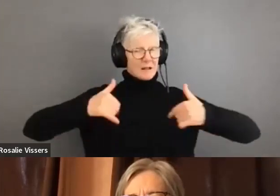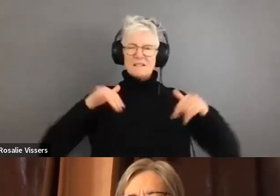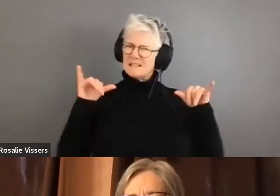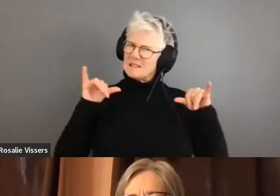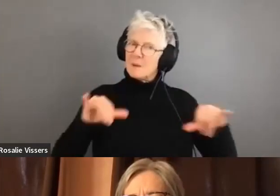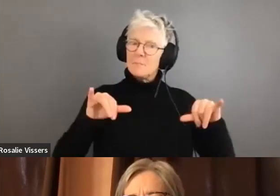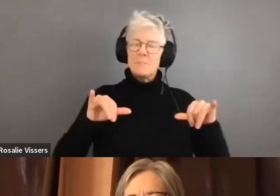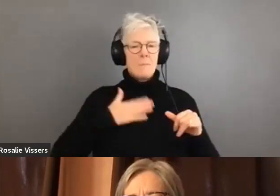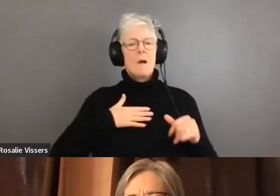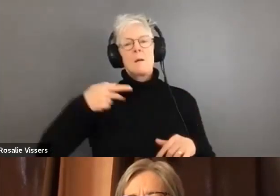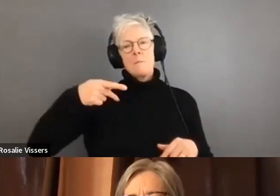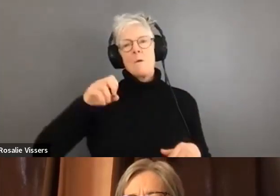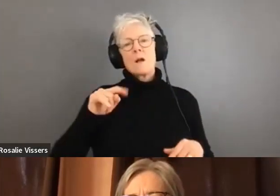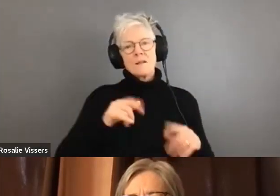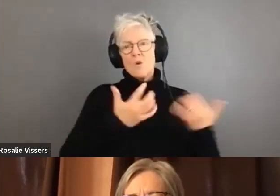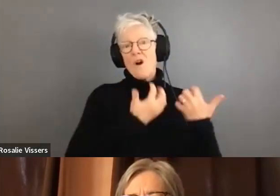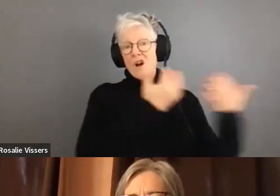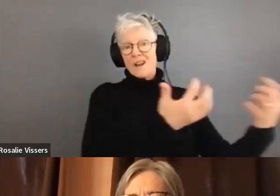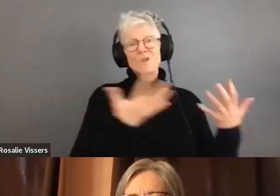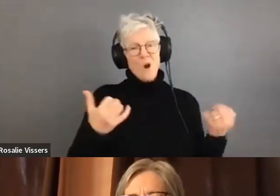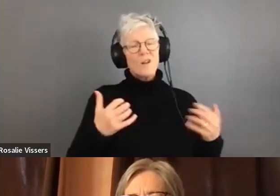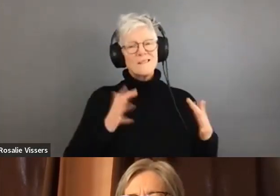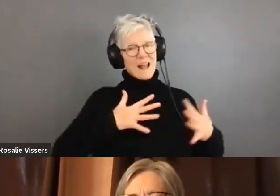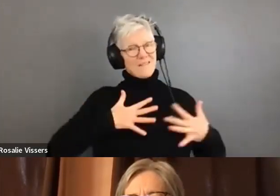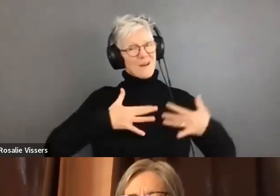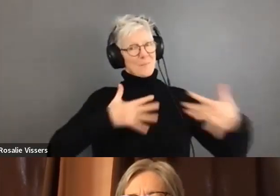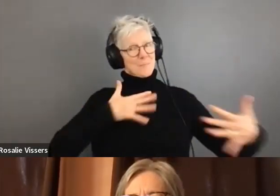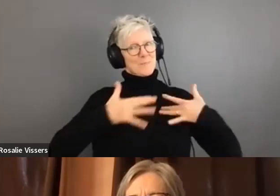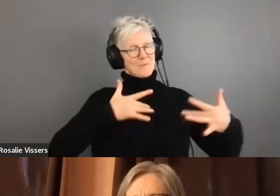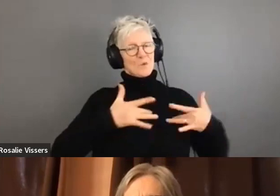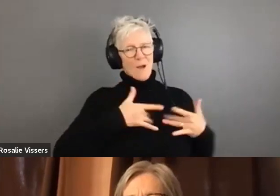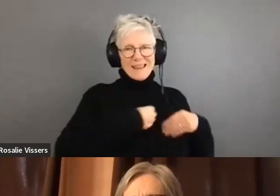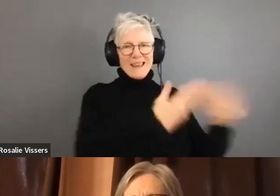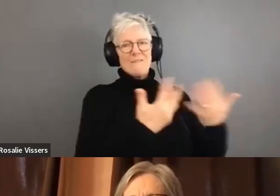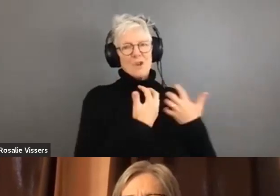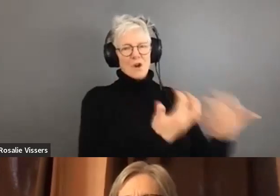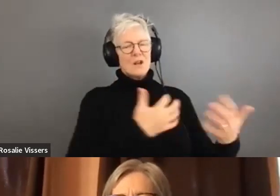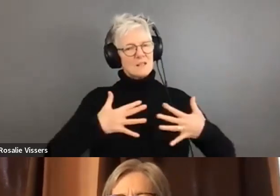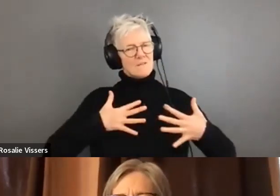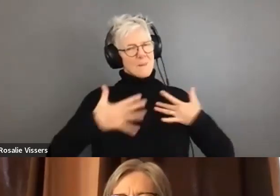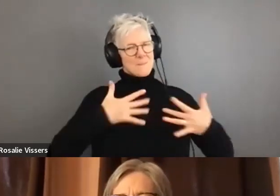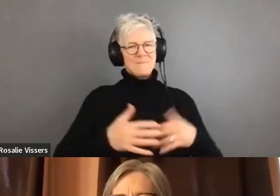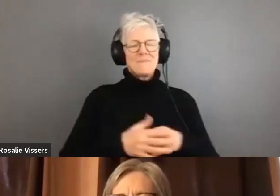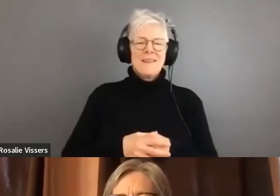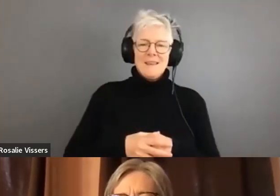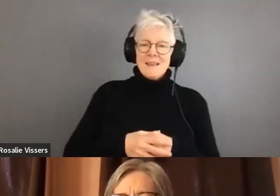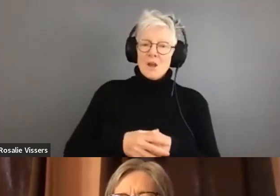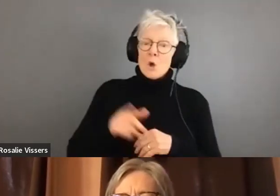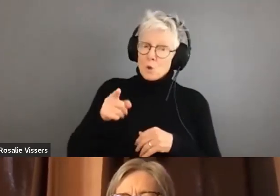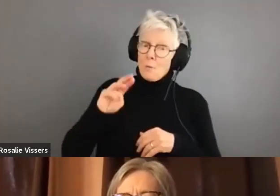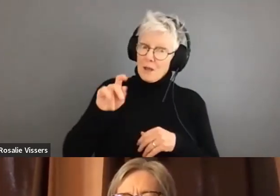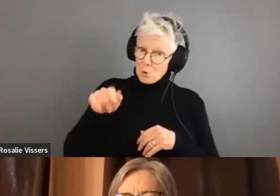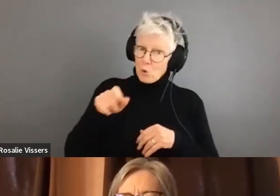so I fill their cup. Yeah. So that's so you're selective with who you interview then. So if you